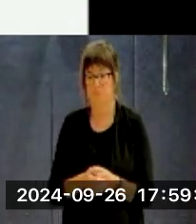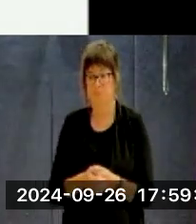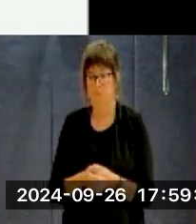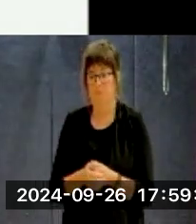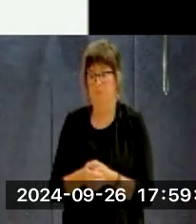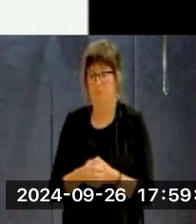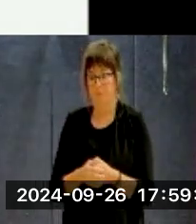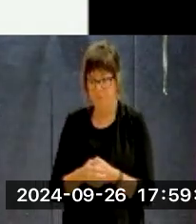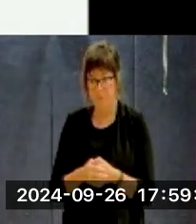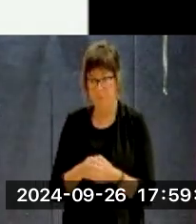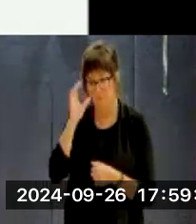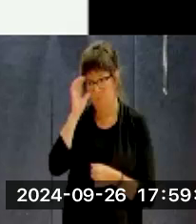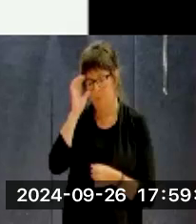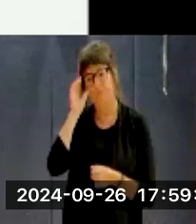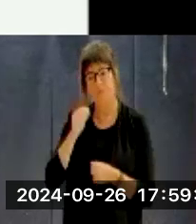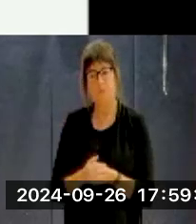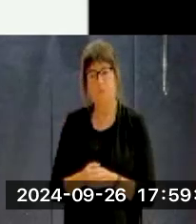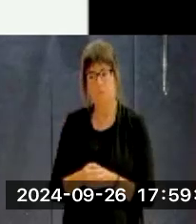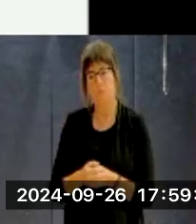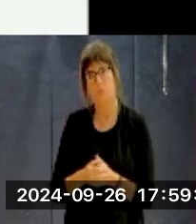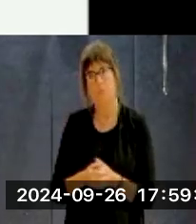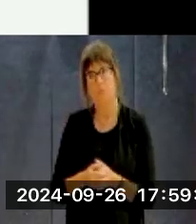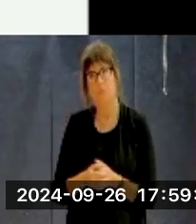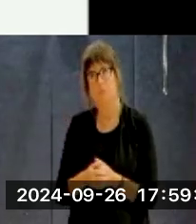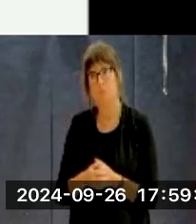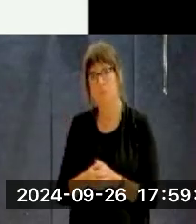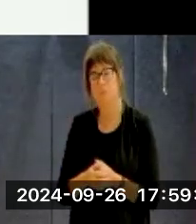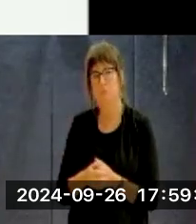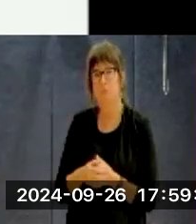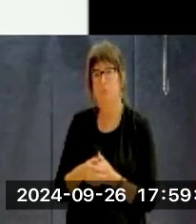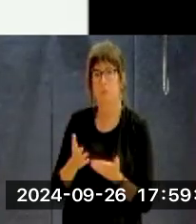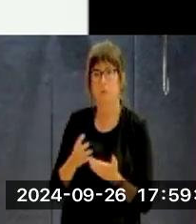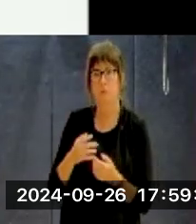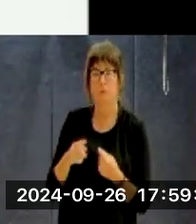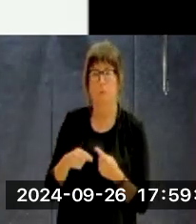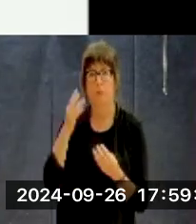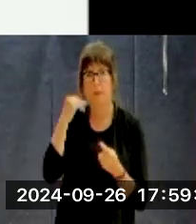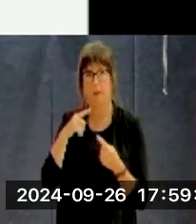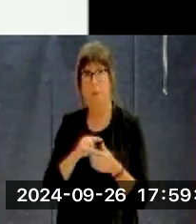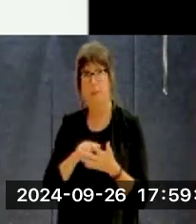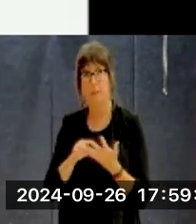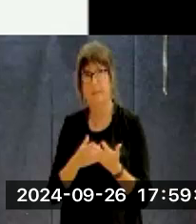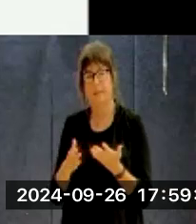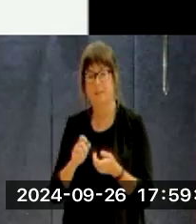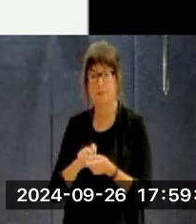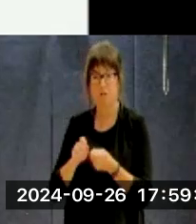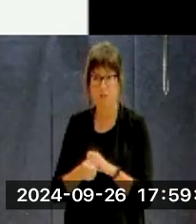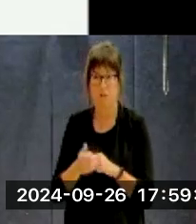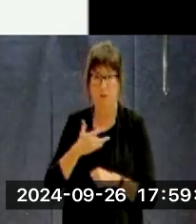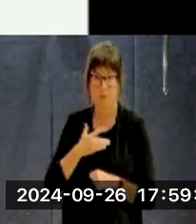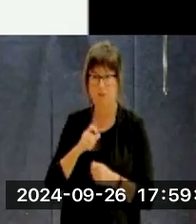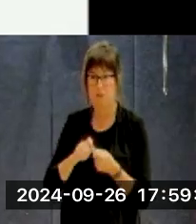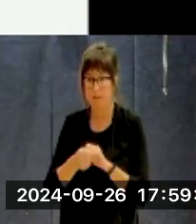that when we think about these things, uh, changing hearts and minds about disability